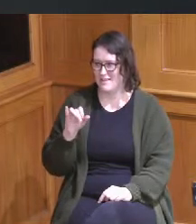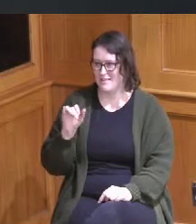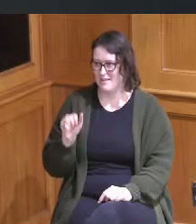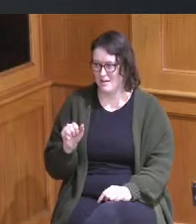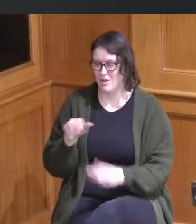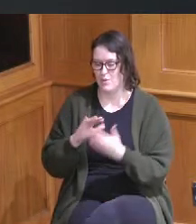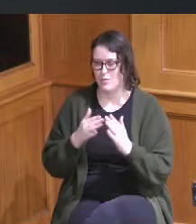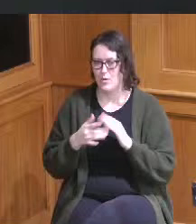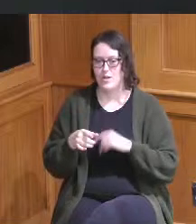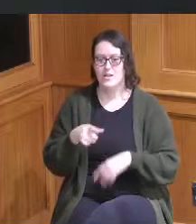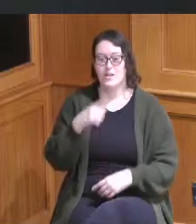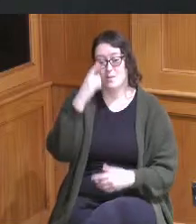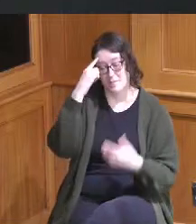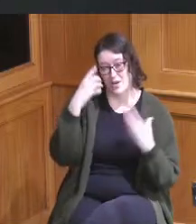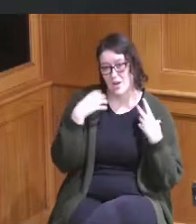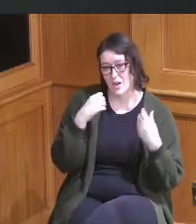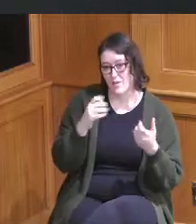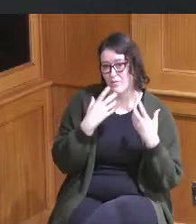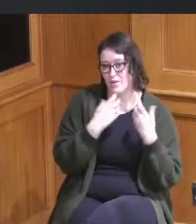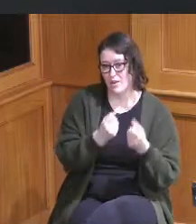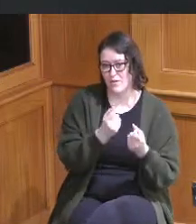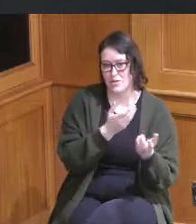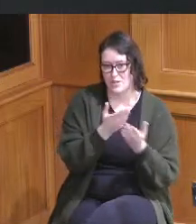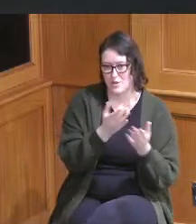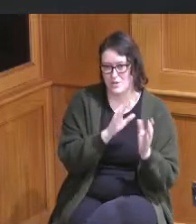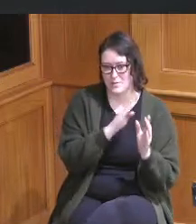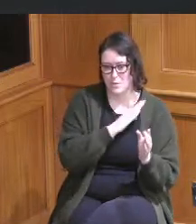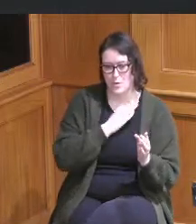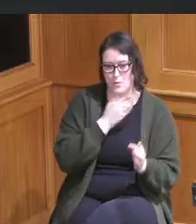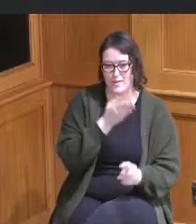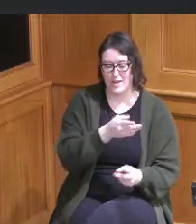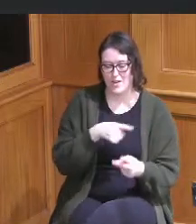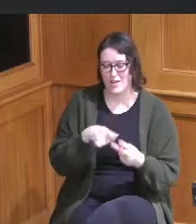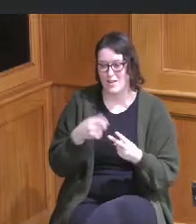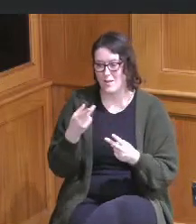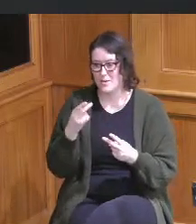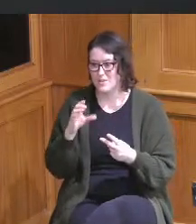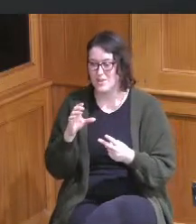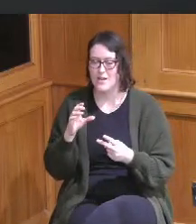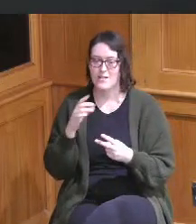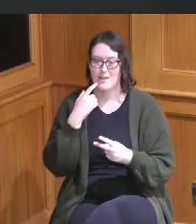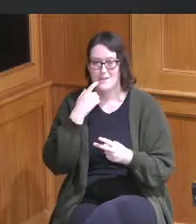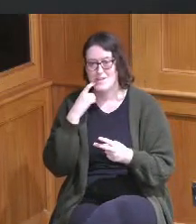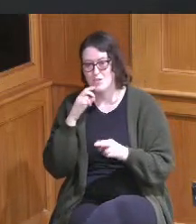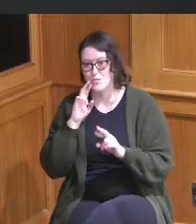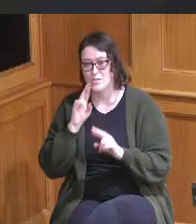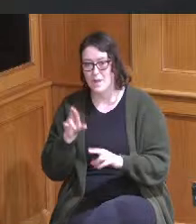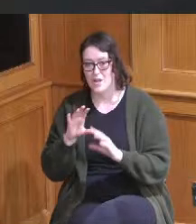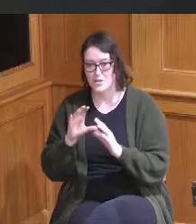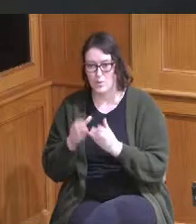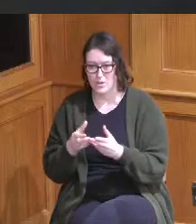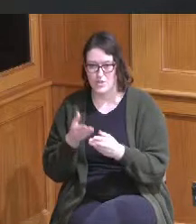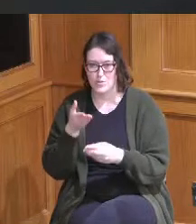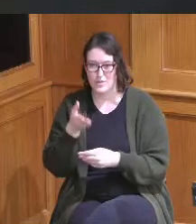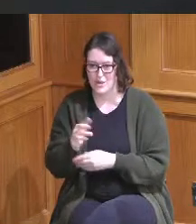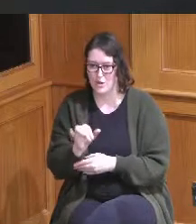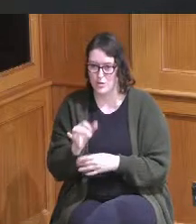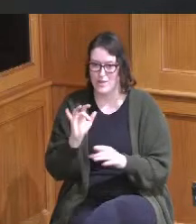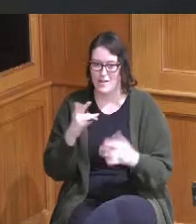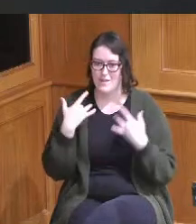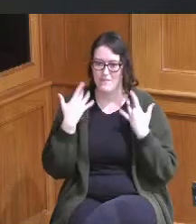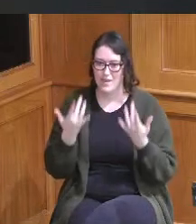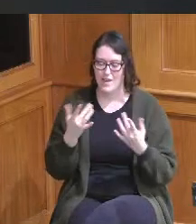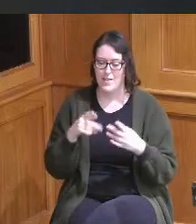and Recovery Services Board, and there was some recognition for the Hamilton County Addiction Response Coalition at that event. It was the